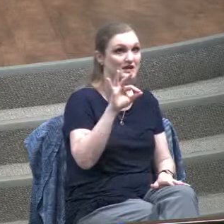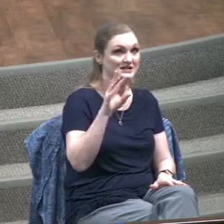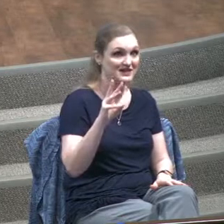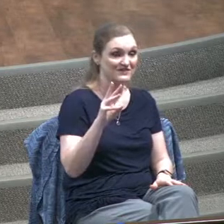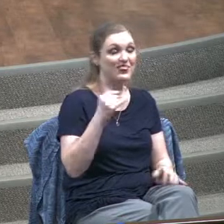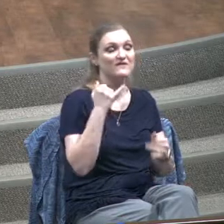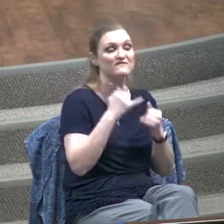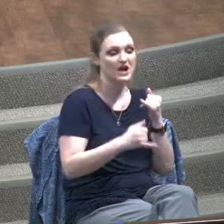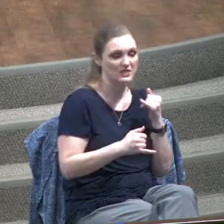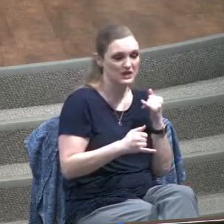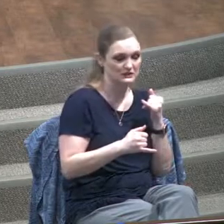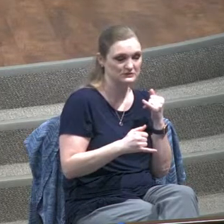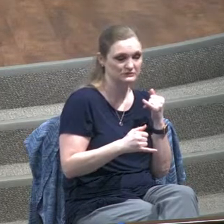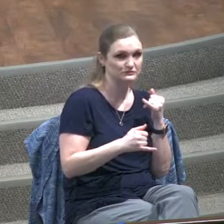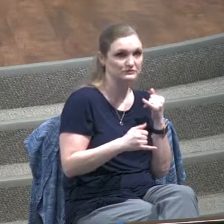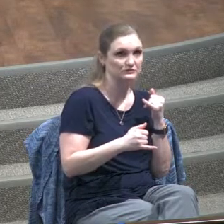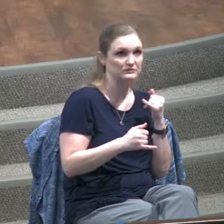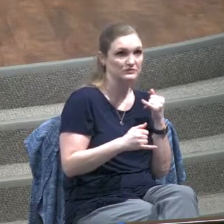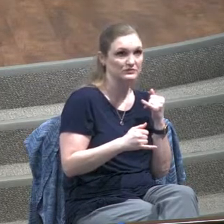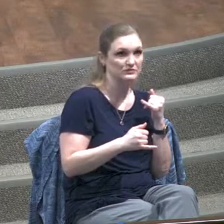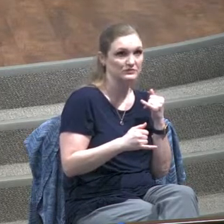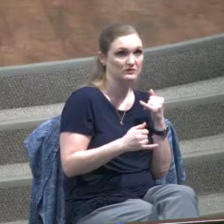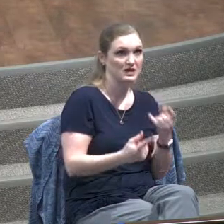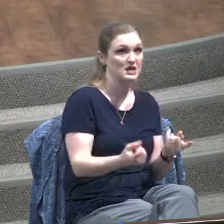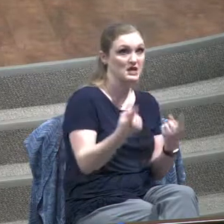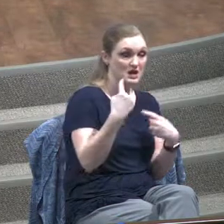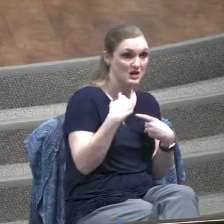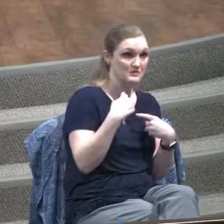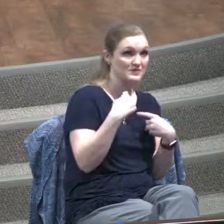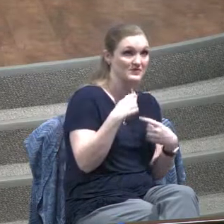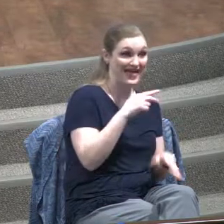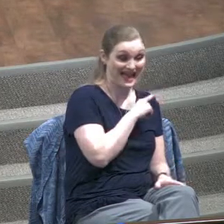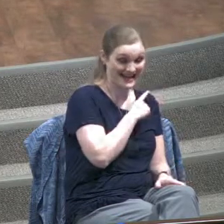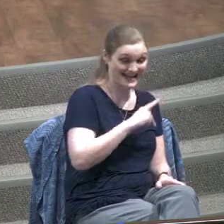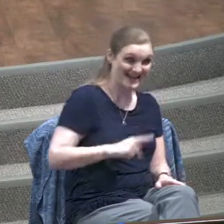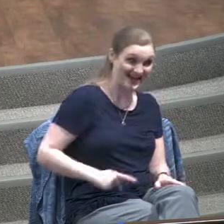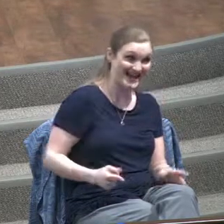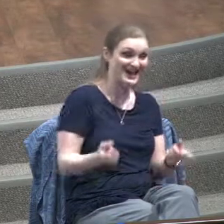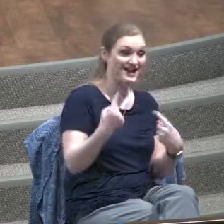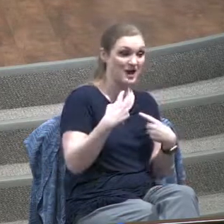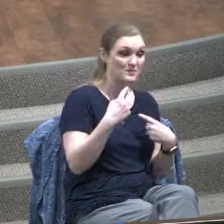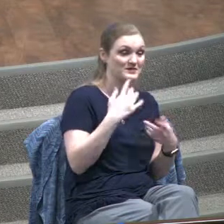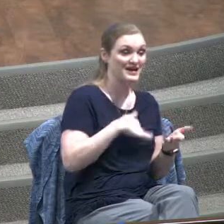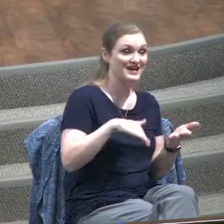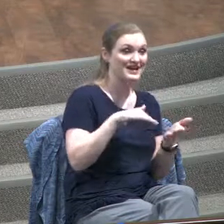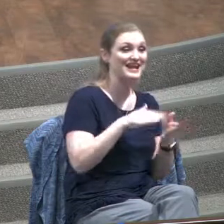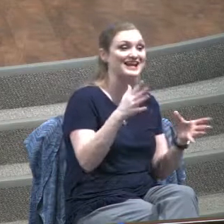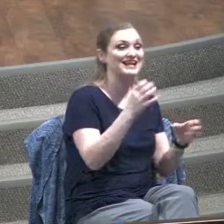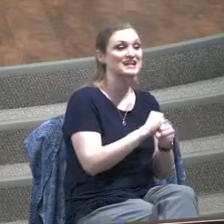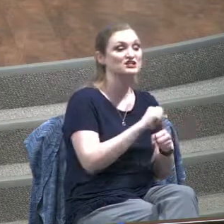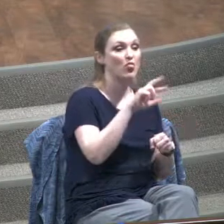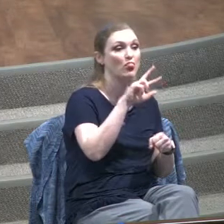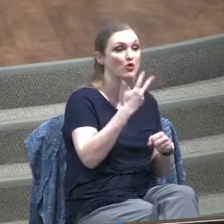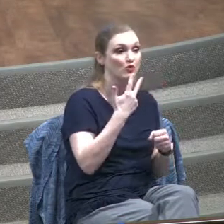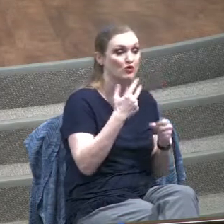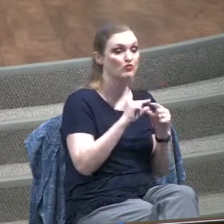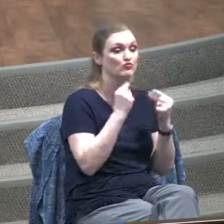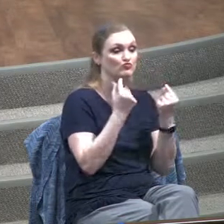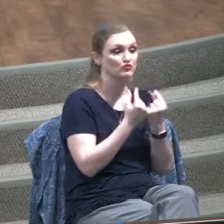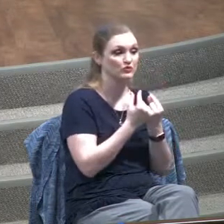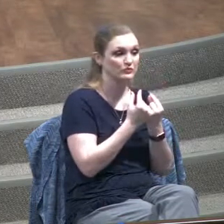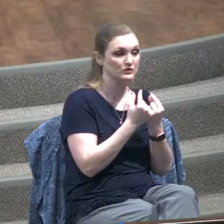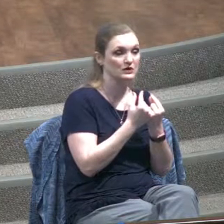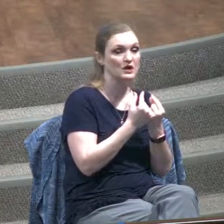finally, he comes back, Nebuchadnezzar comes back and makes a third attempt on